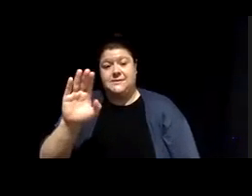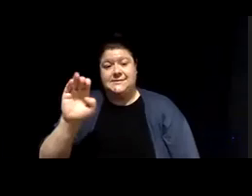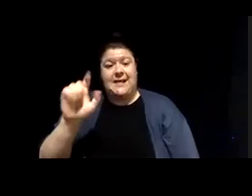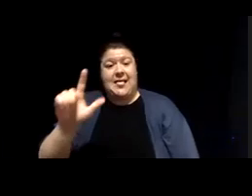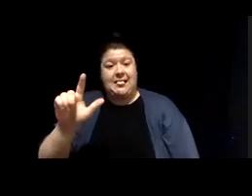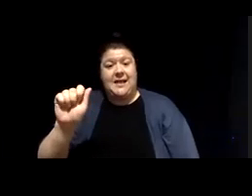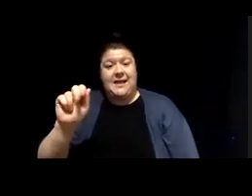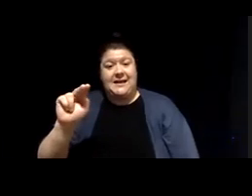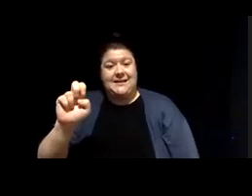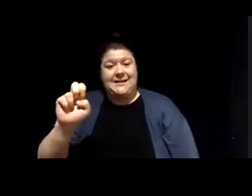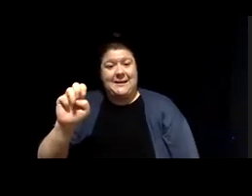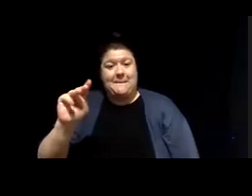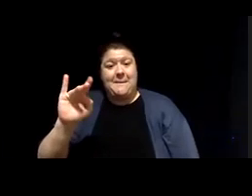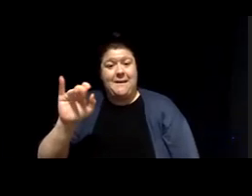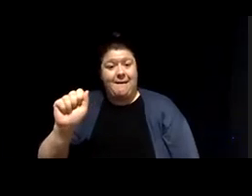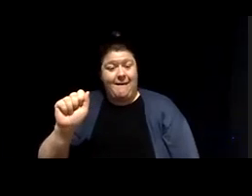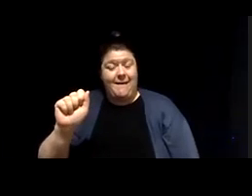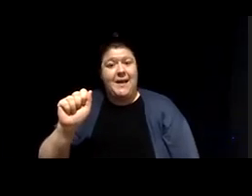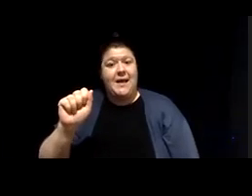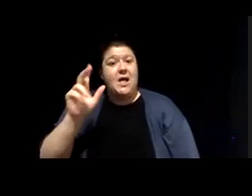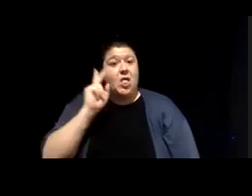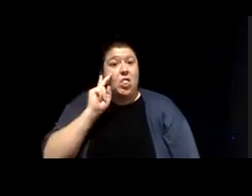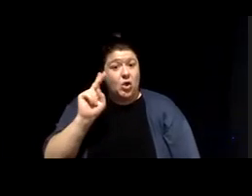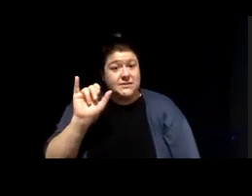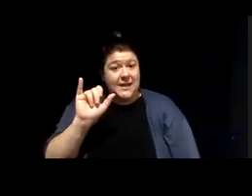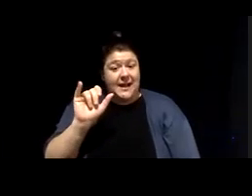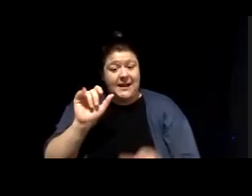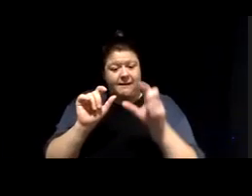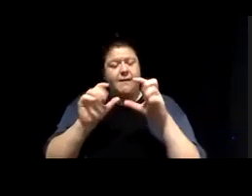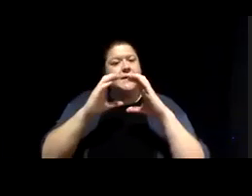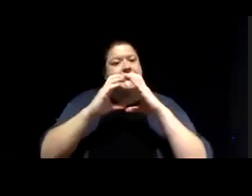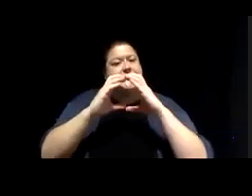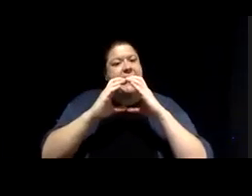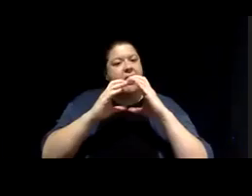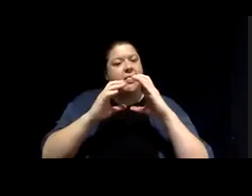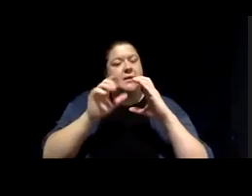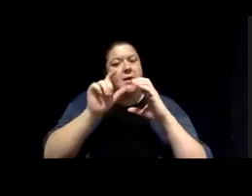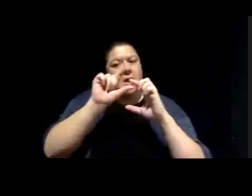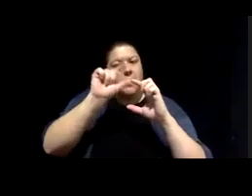cells are shaped like sickles or little moon shaped. Okay.